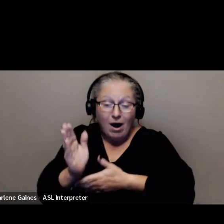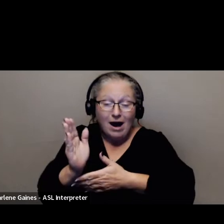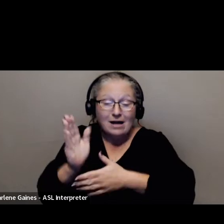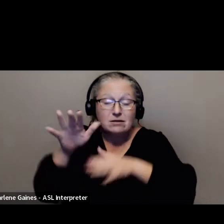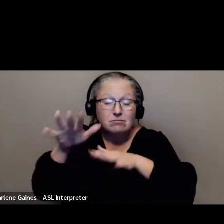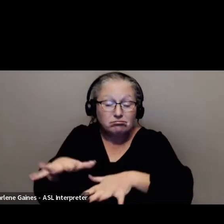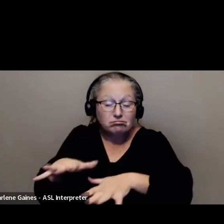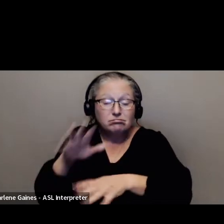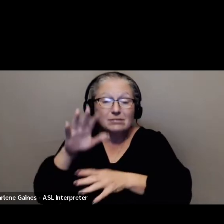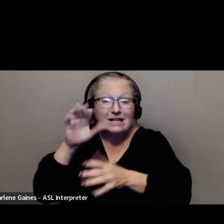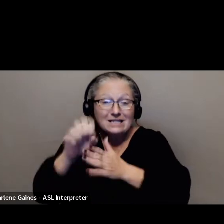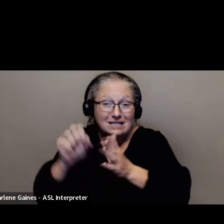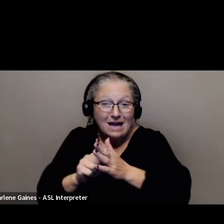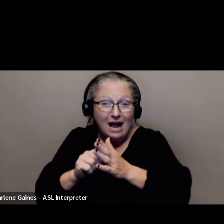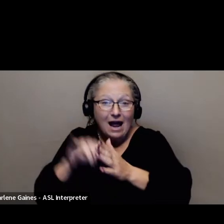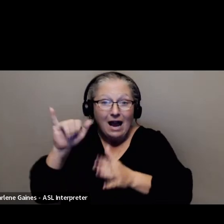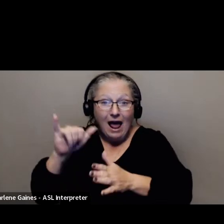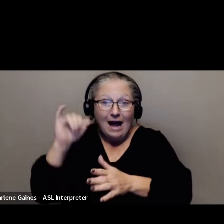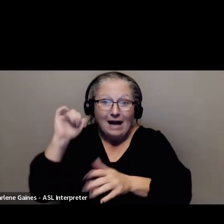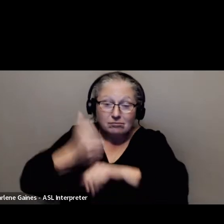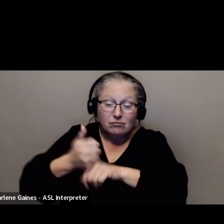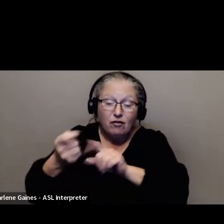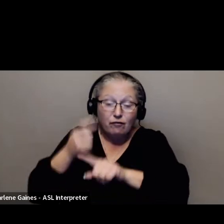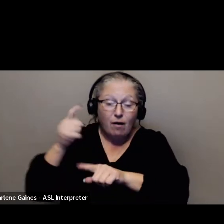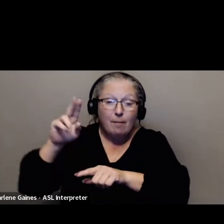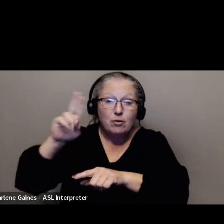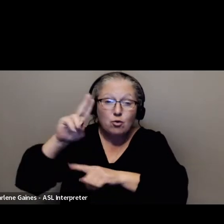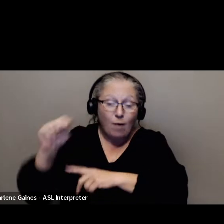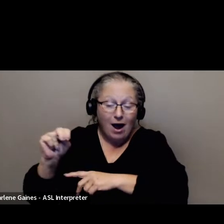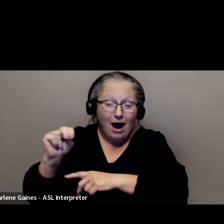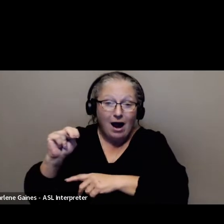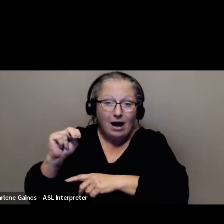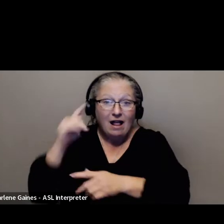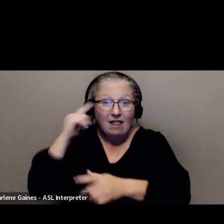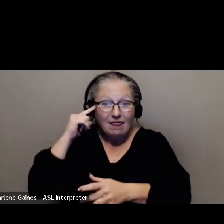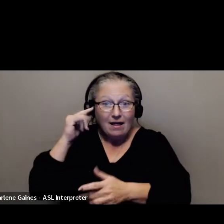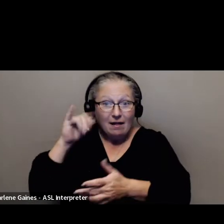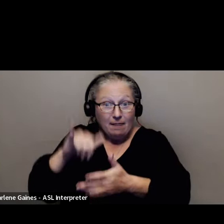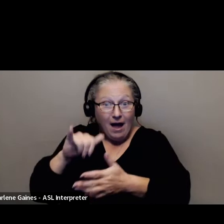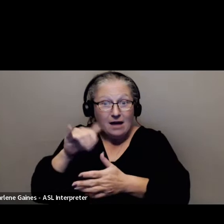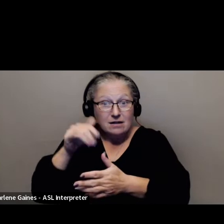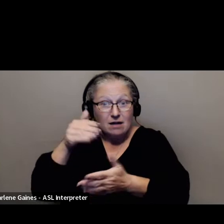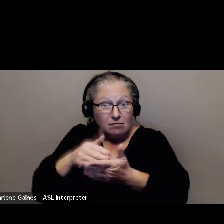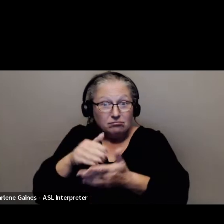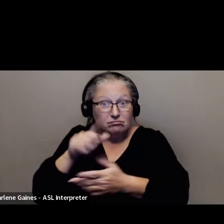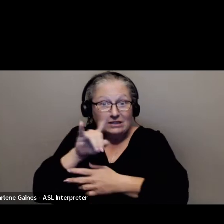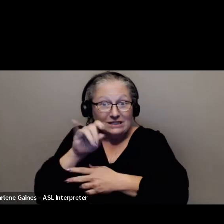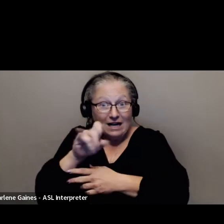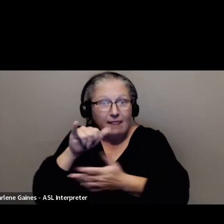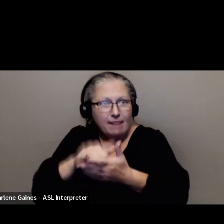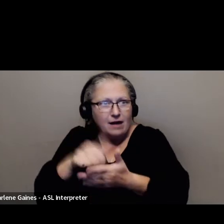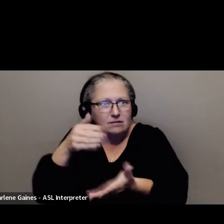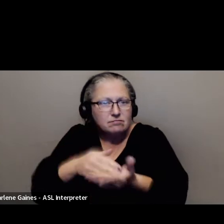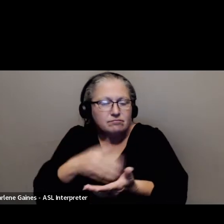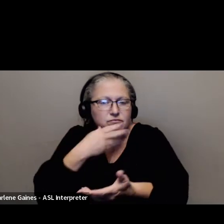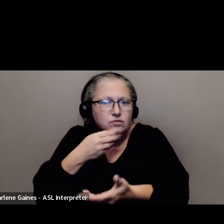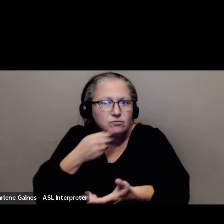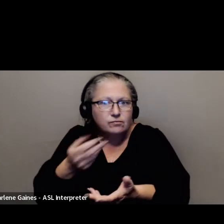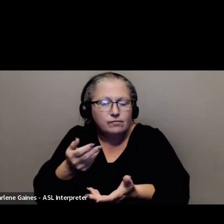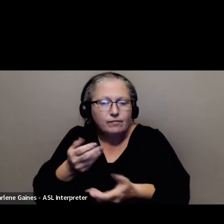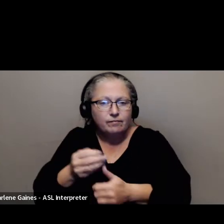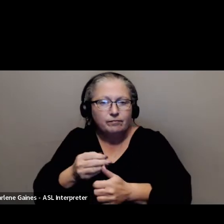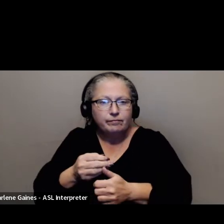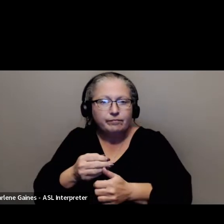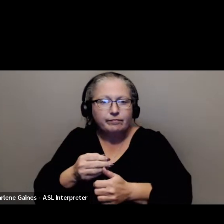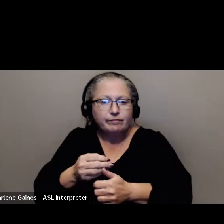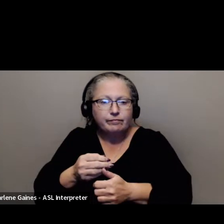established by the United Nations, and that's what you mean by anti-Zionism, then be clear about it. That is indeed anti-Semitic. I'm